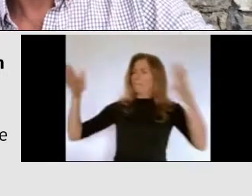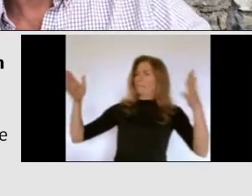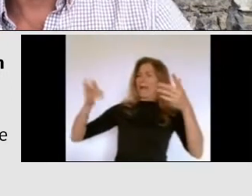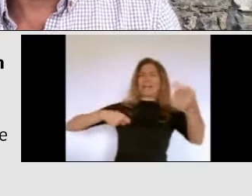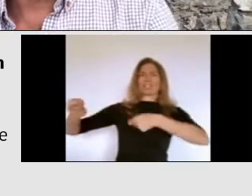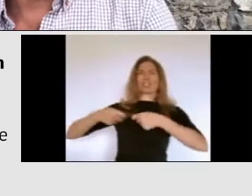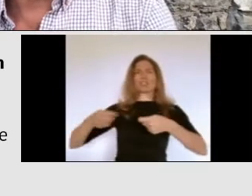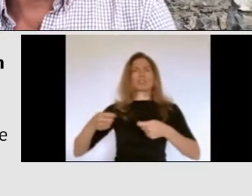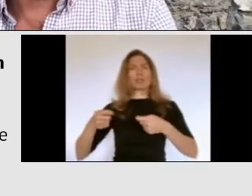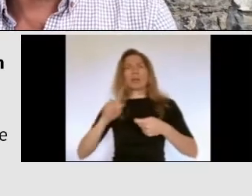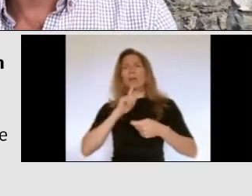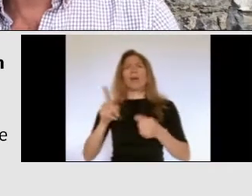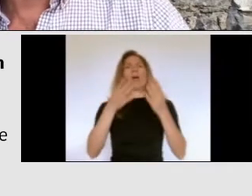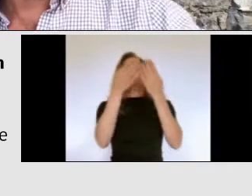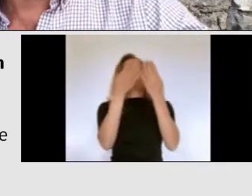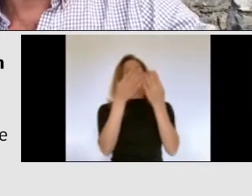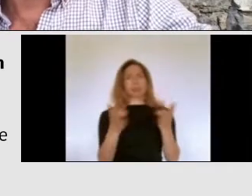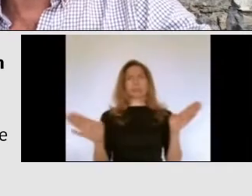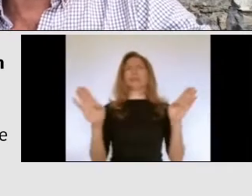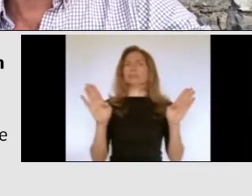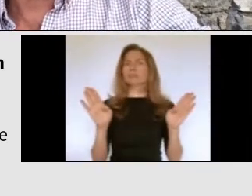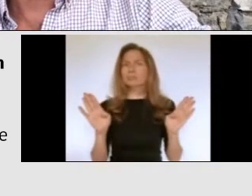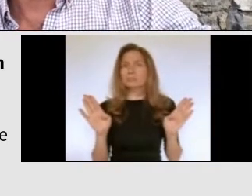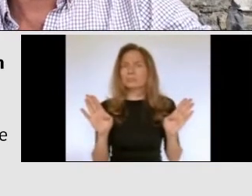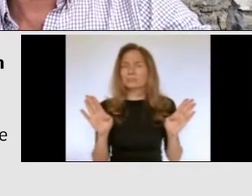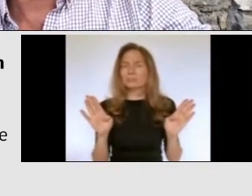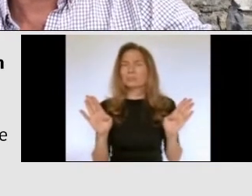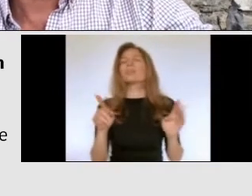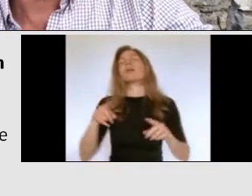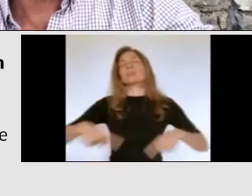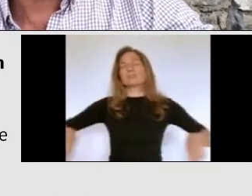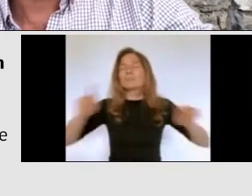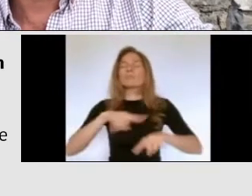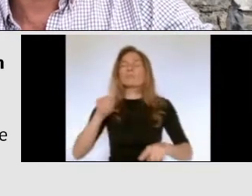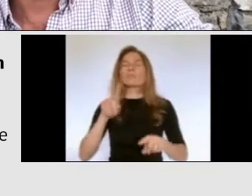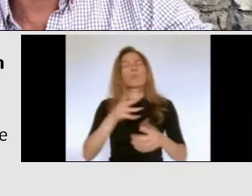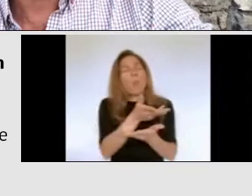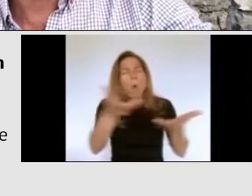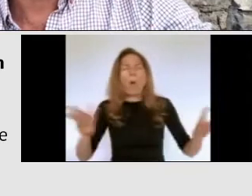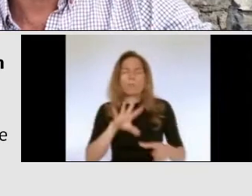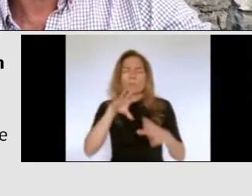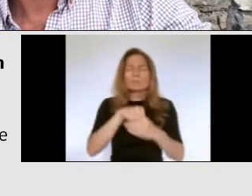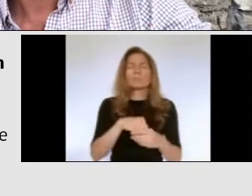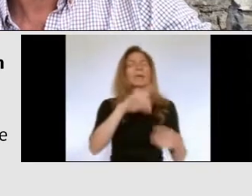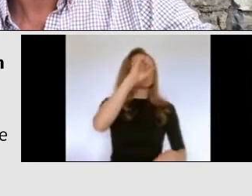So really a whole range of the stakeholders that are involved in smart and healthy